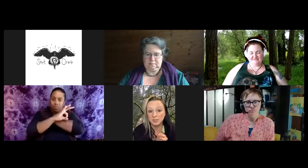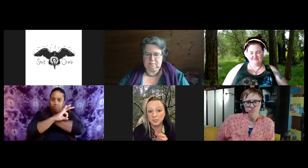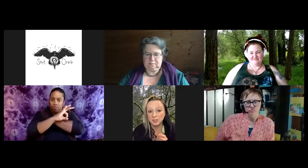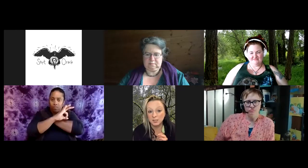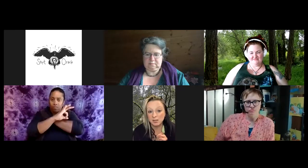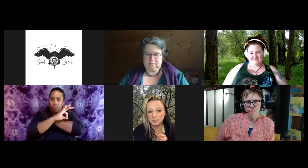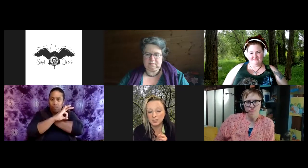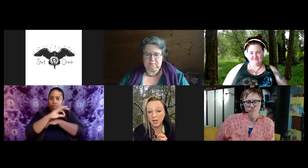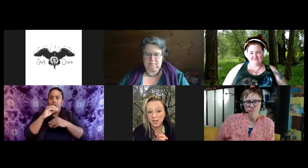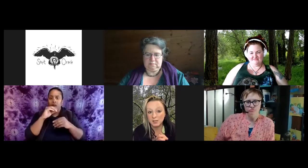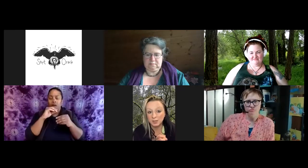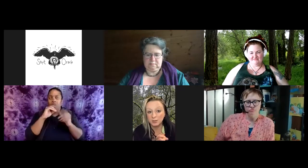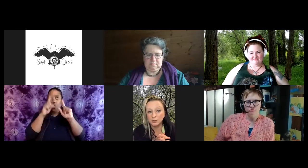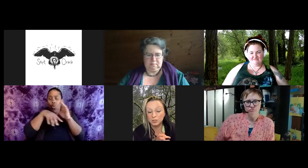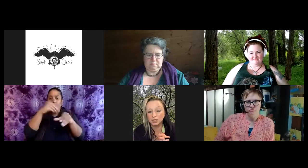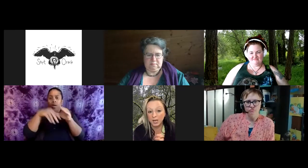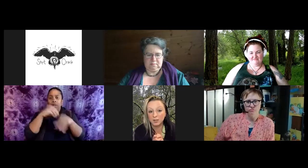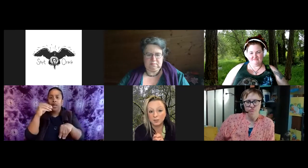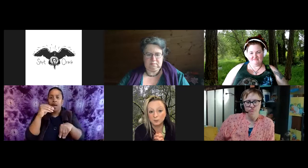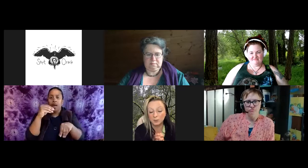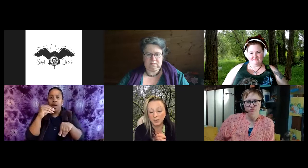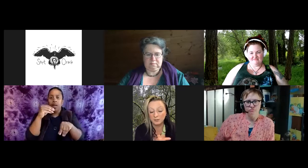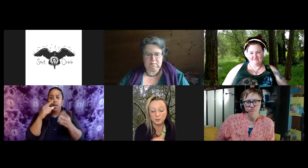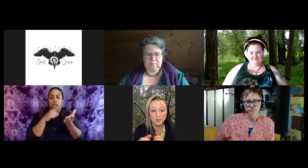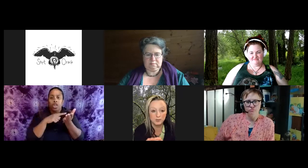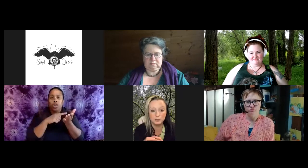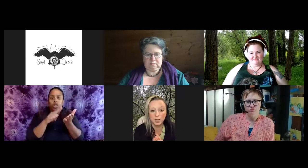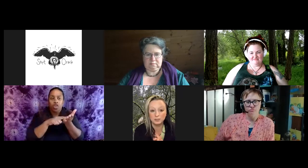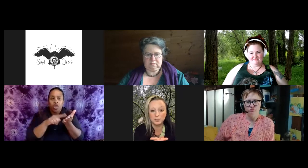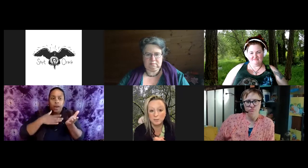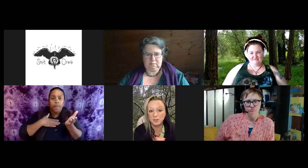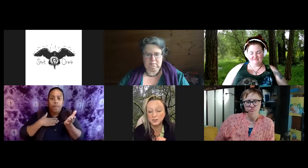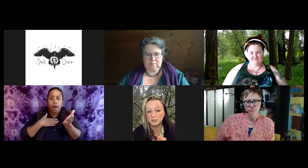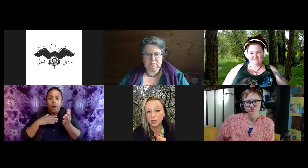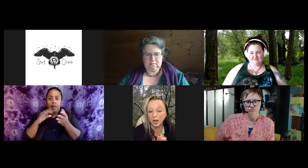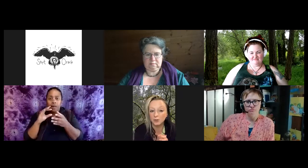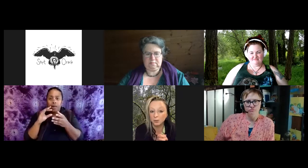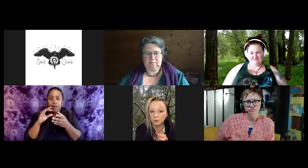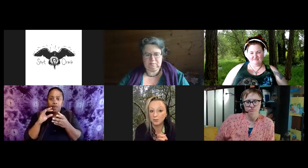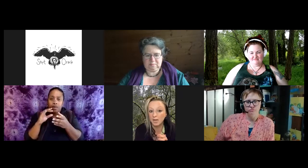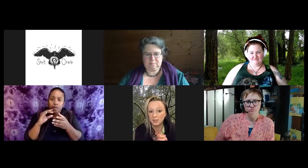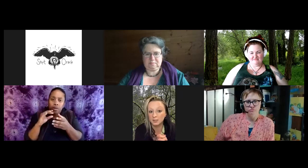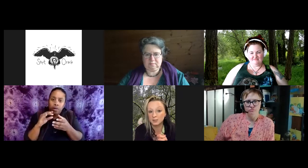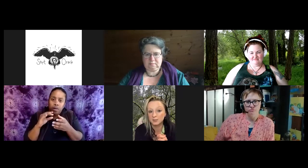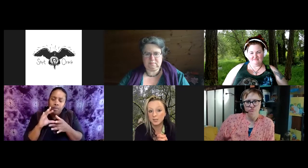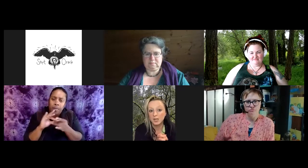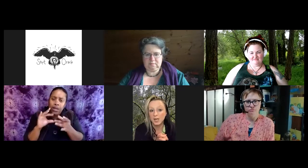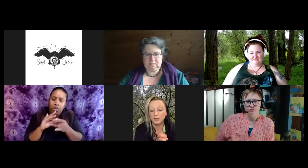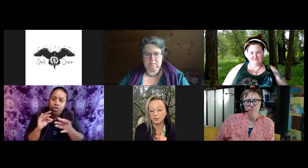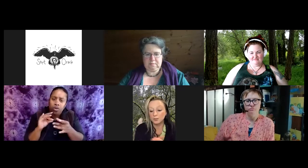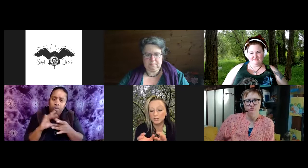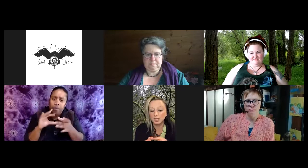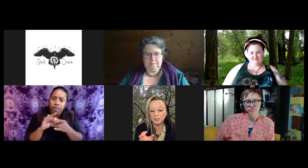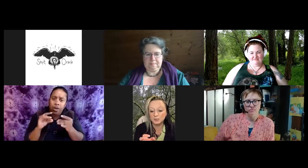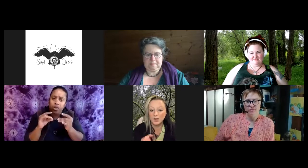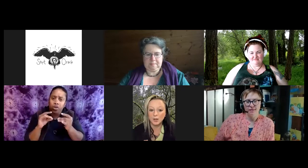and get outside and go and check my little mason jar. I'll leave a mason jar out overnight, and